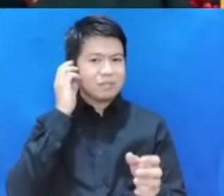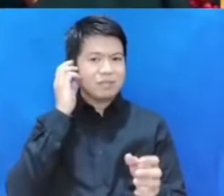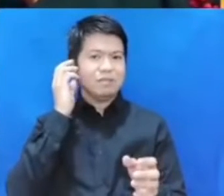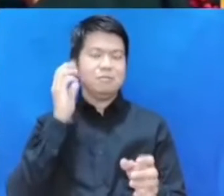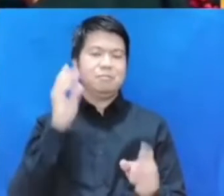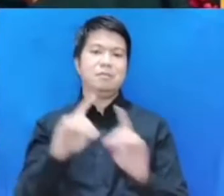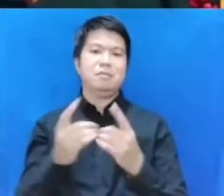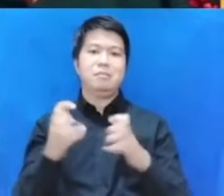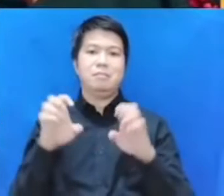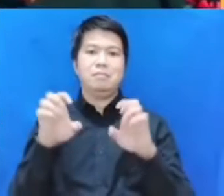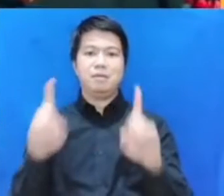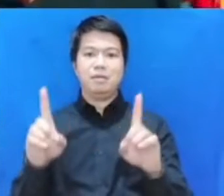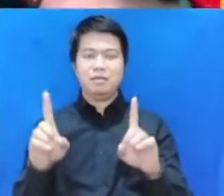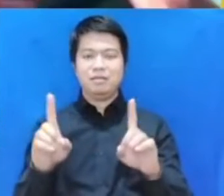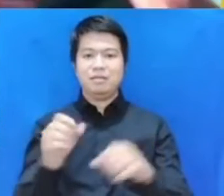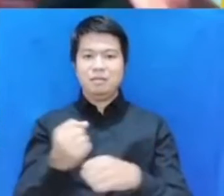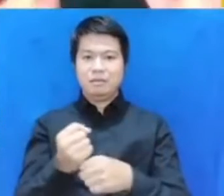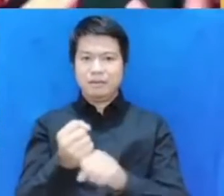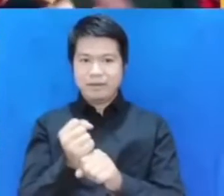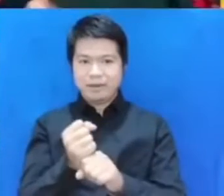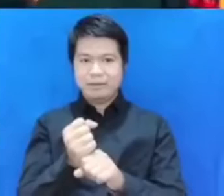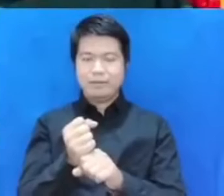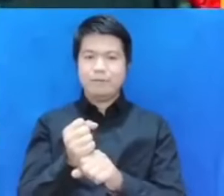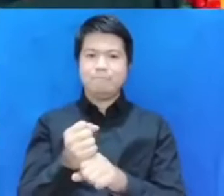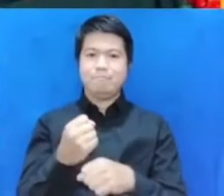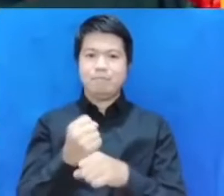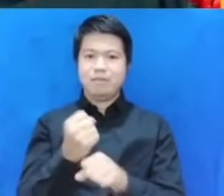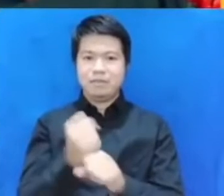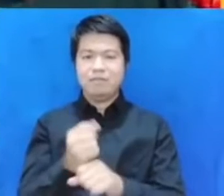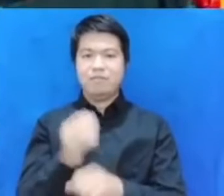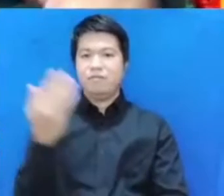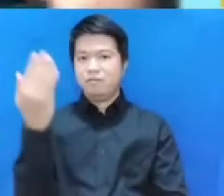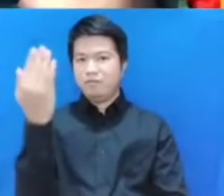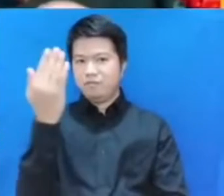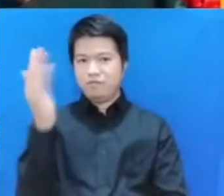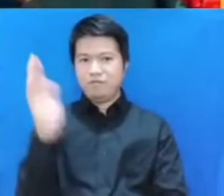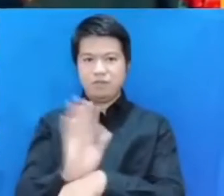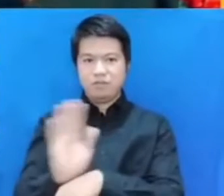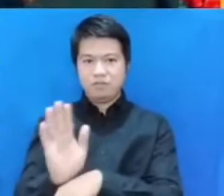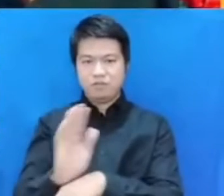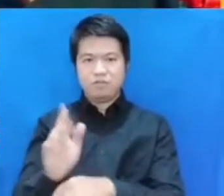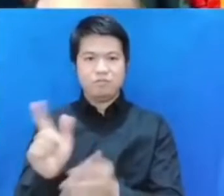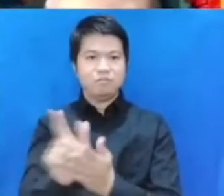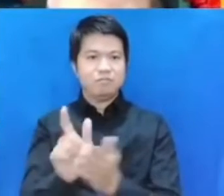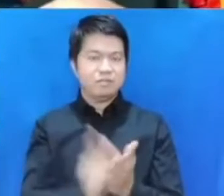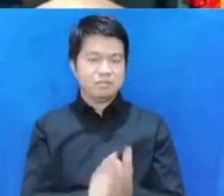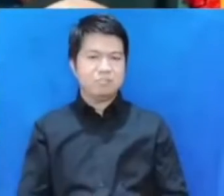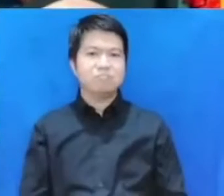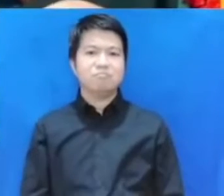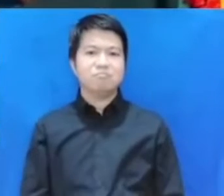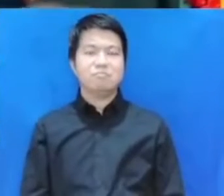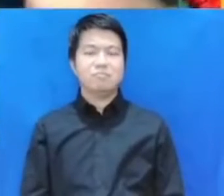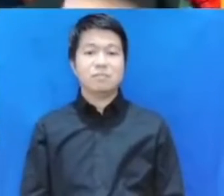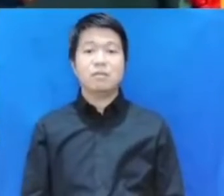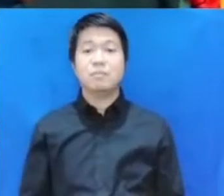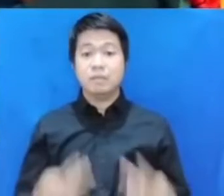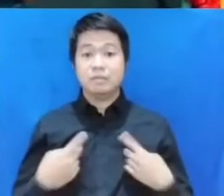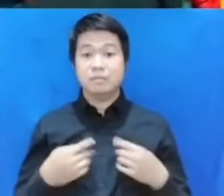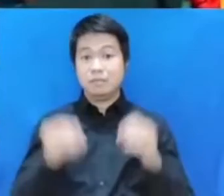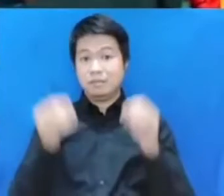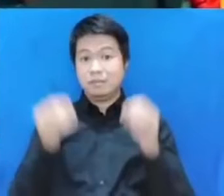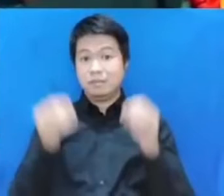video lessons and radio-based. So as I mentioned a while ago, so there are teachers po that they